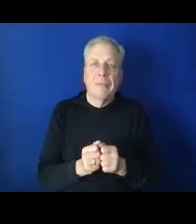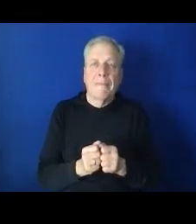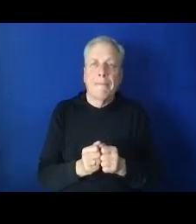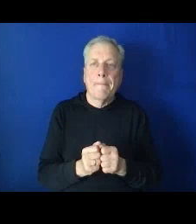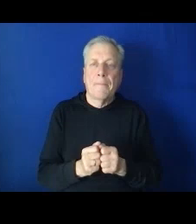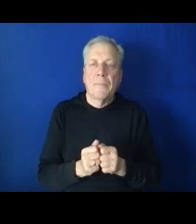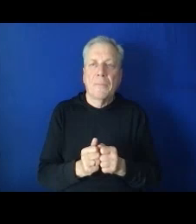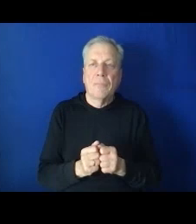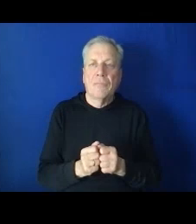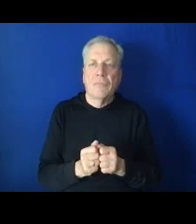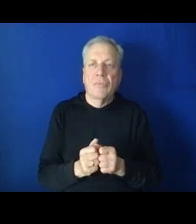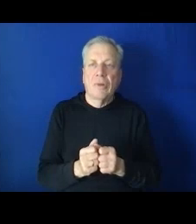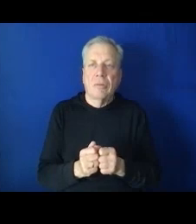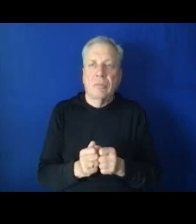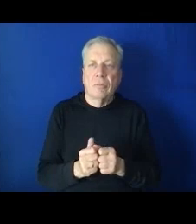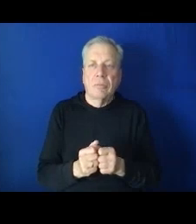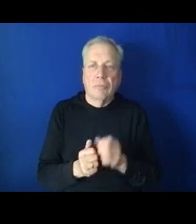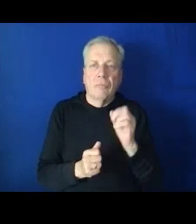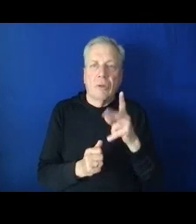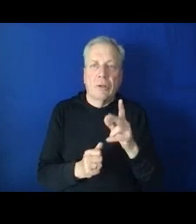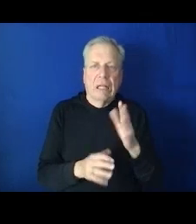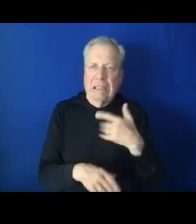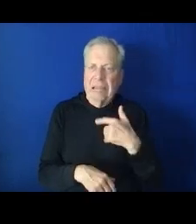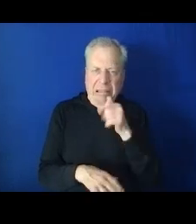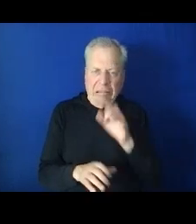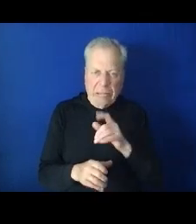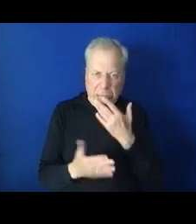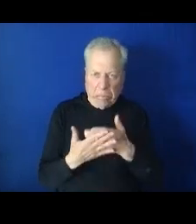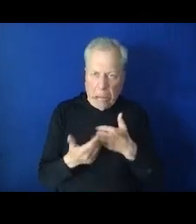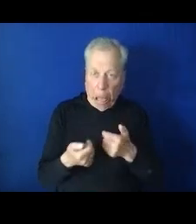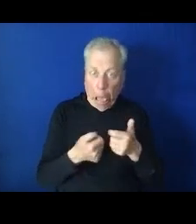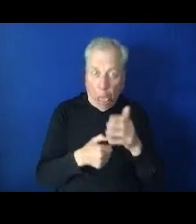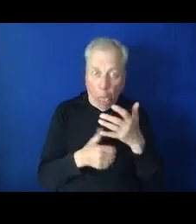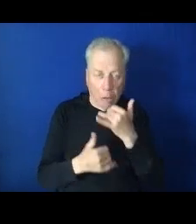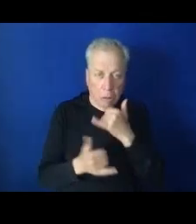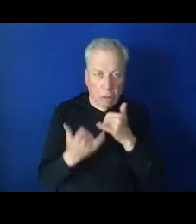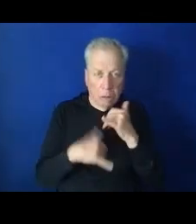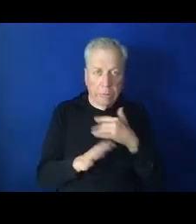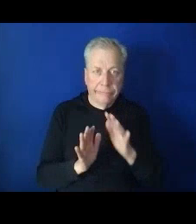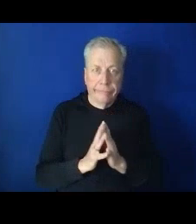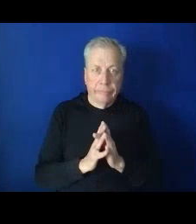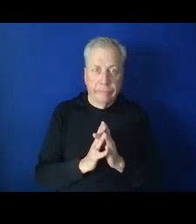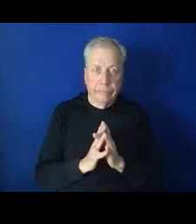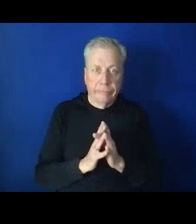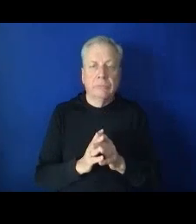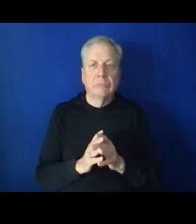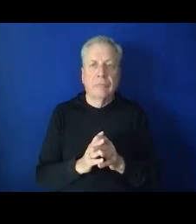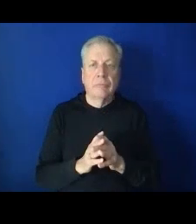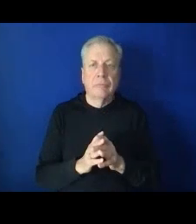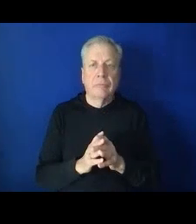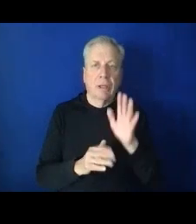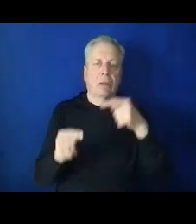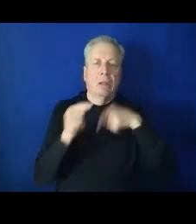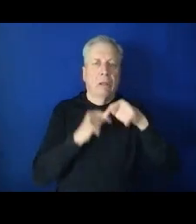Okay, I'm not doing this very well. Okay, let me go back